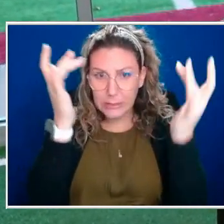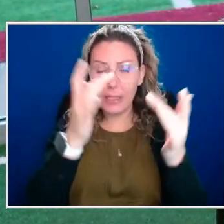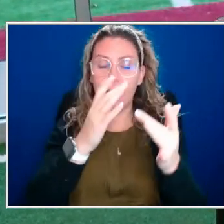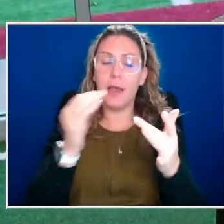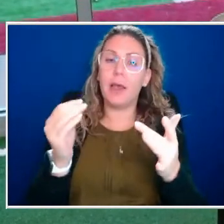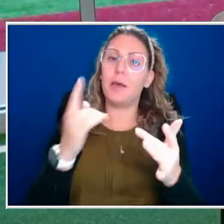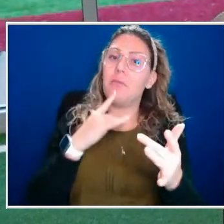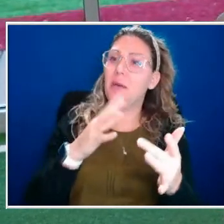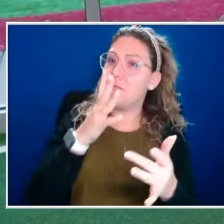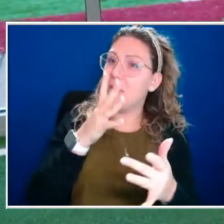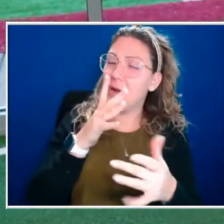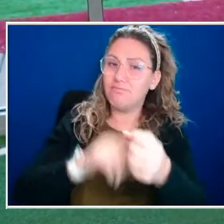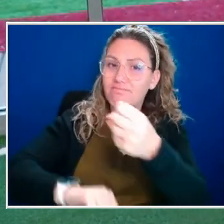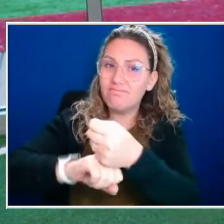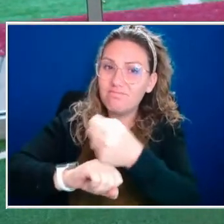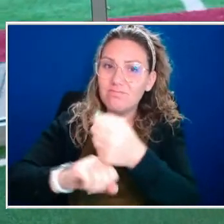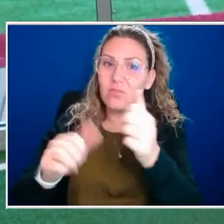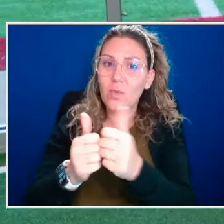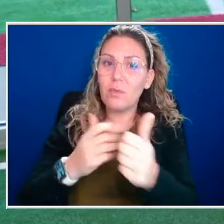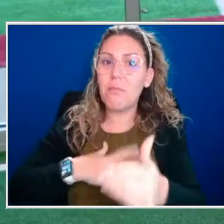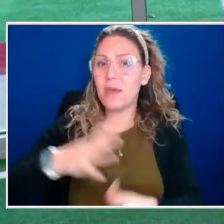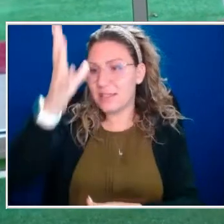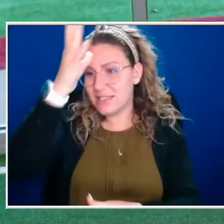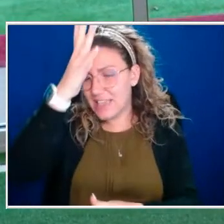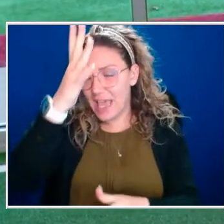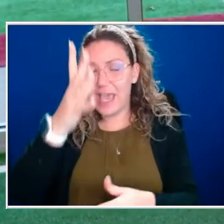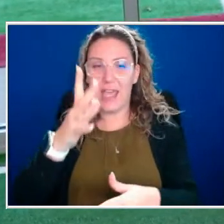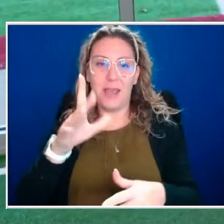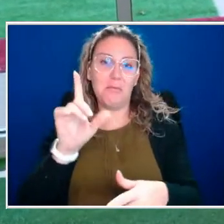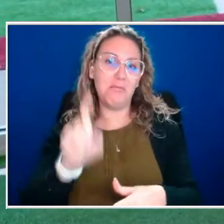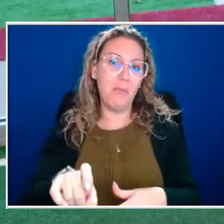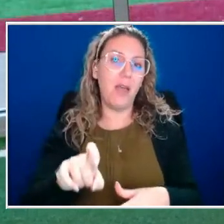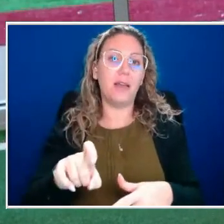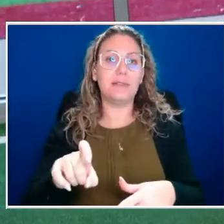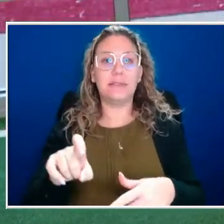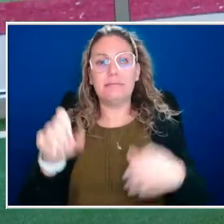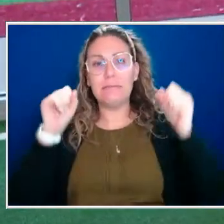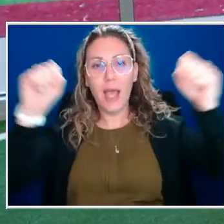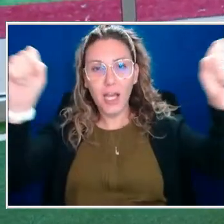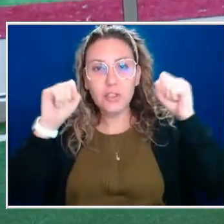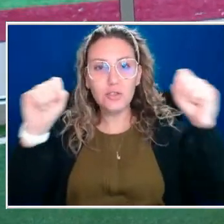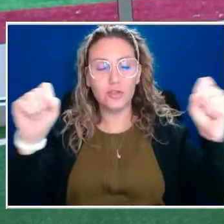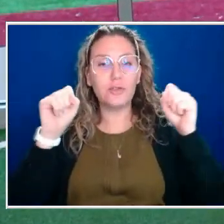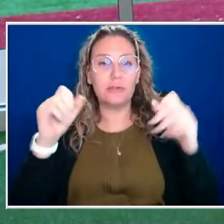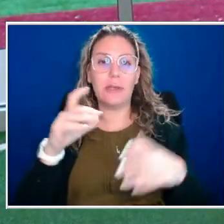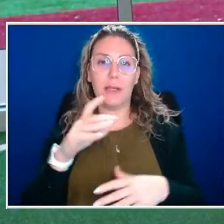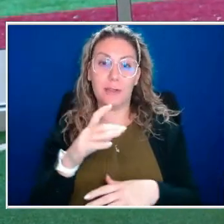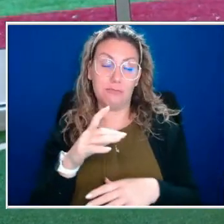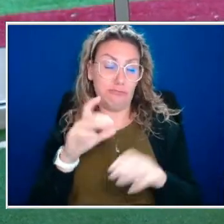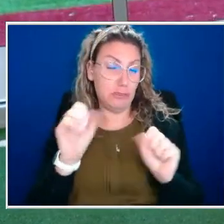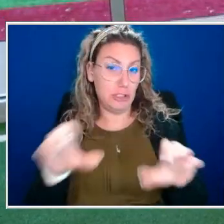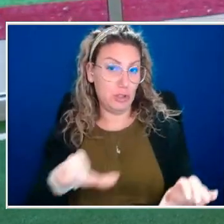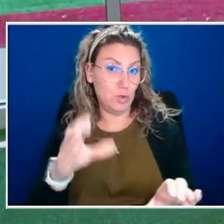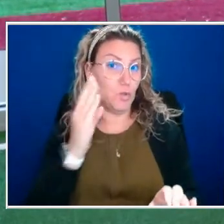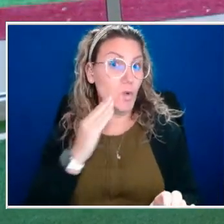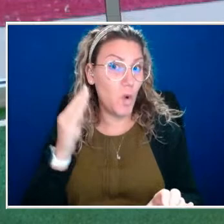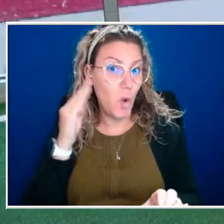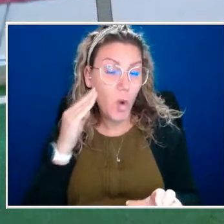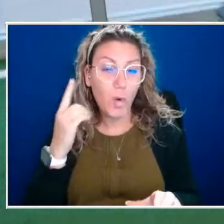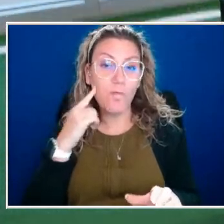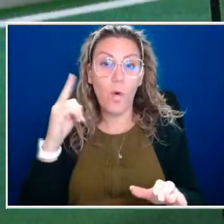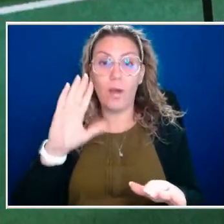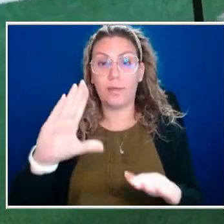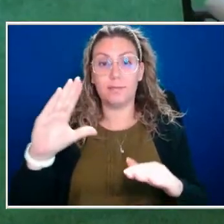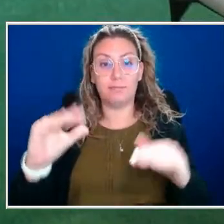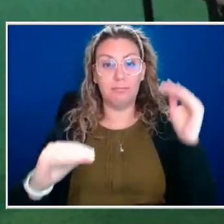to make sure he stays up with his exercises. So these are things we can do with him at home as well for his balance. Absolutely. What would be the next exercise?